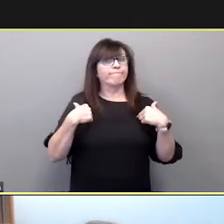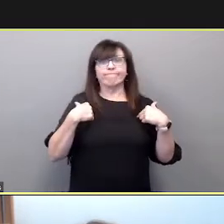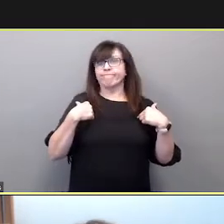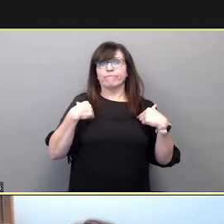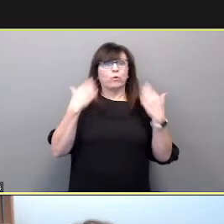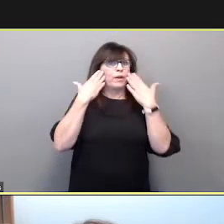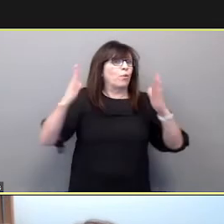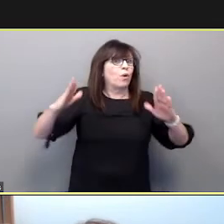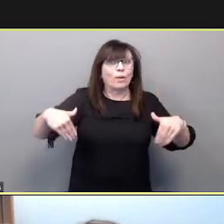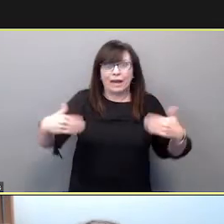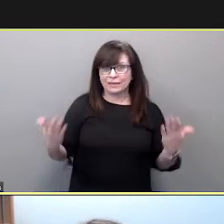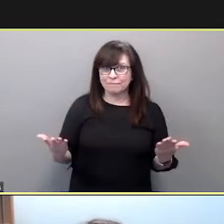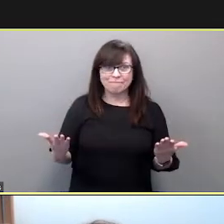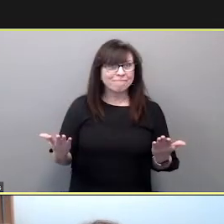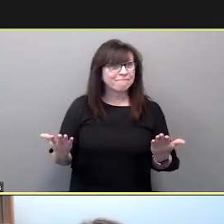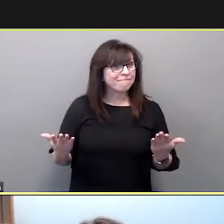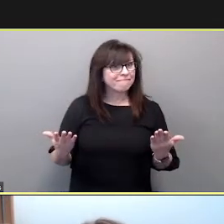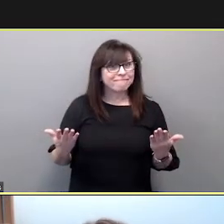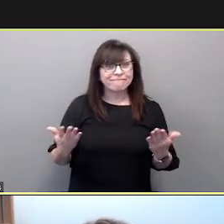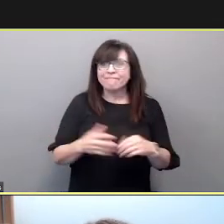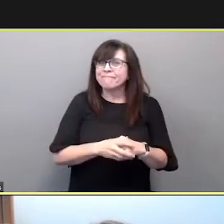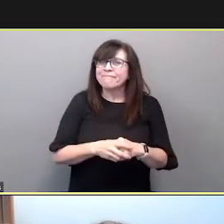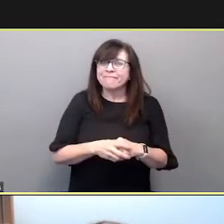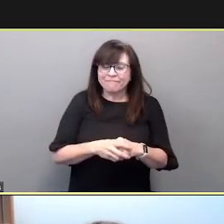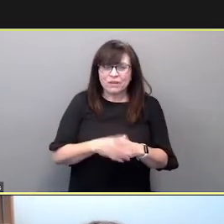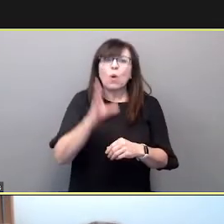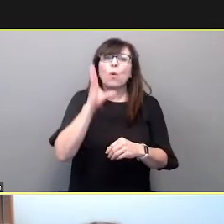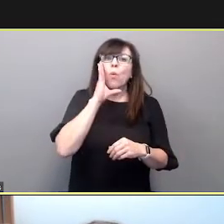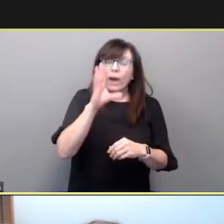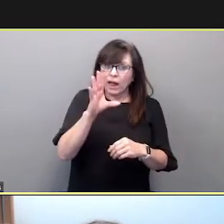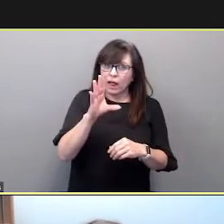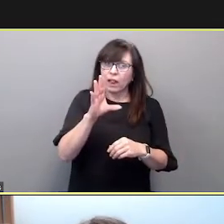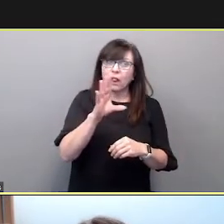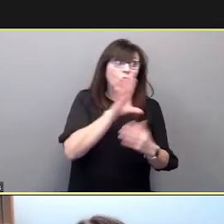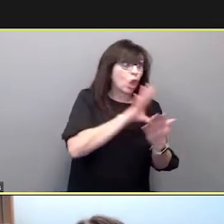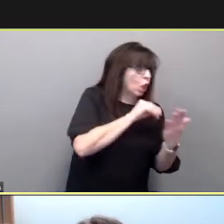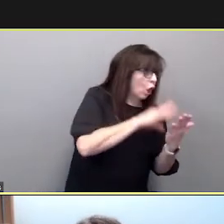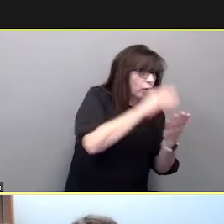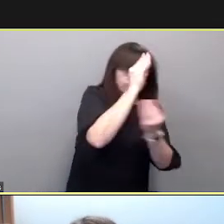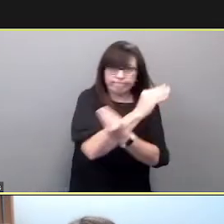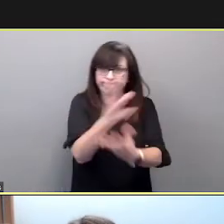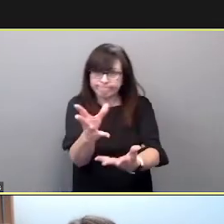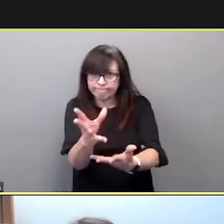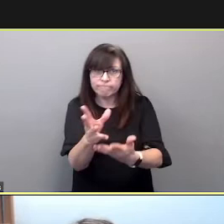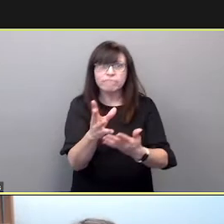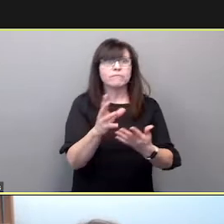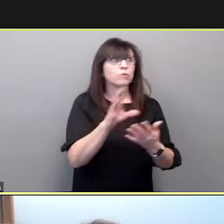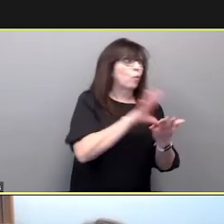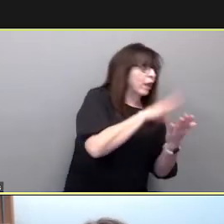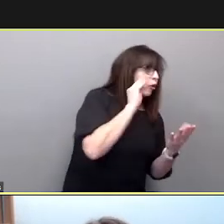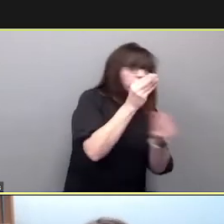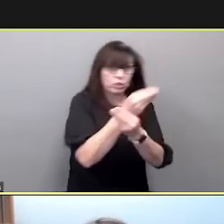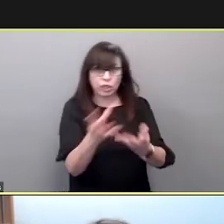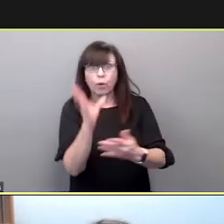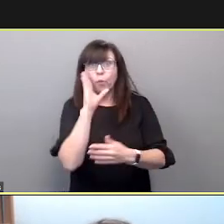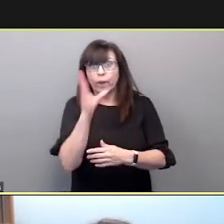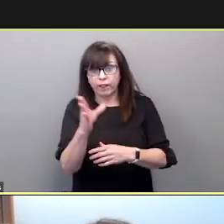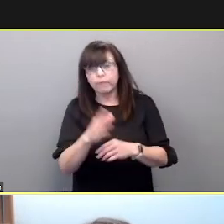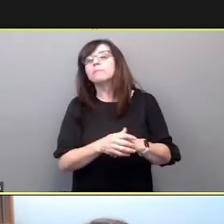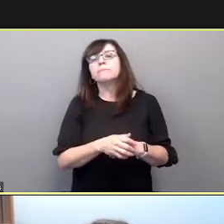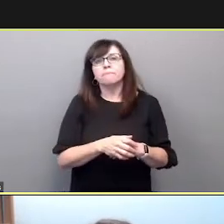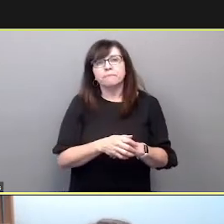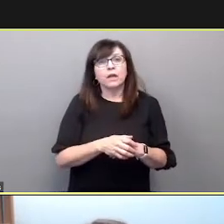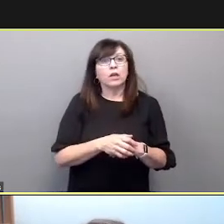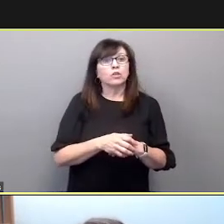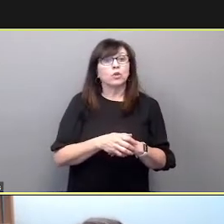know at this juncture, and we will certainly share information as we learn it. To date, this